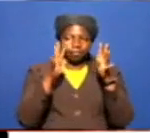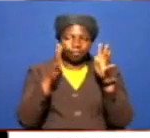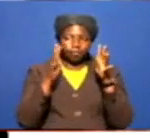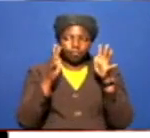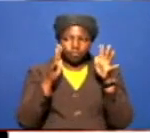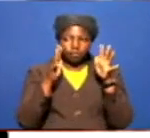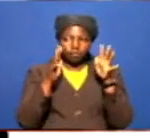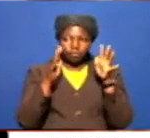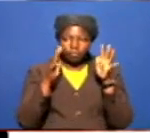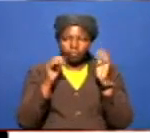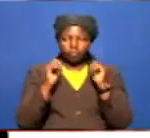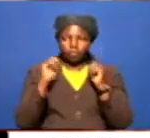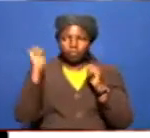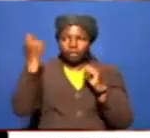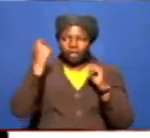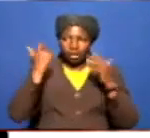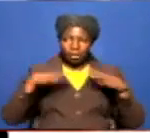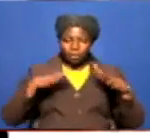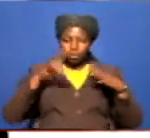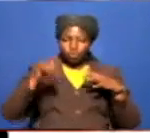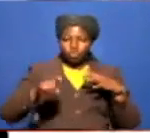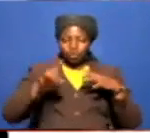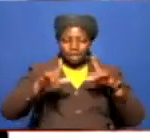Kenyan to be able to live anywhere